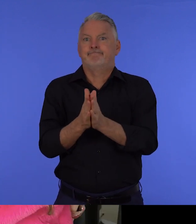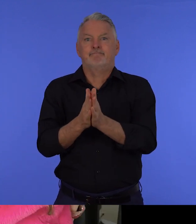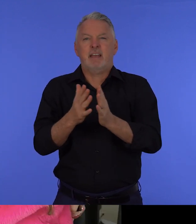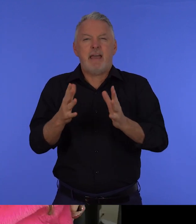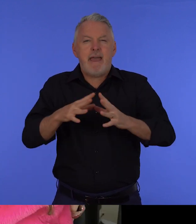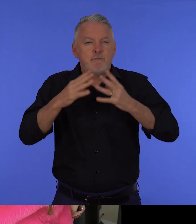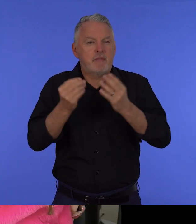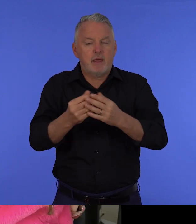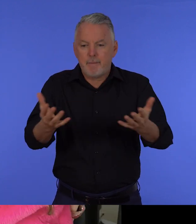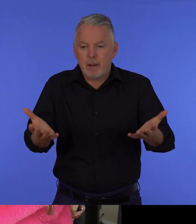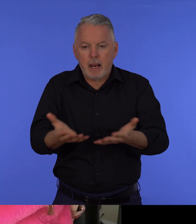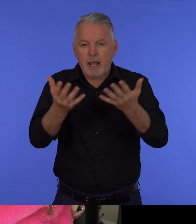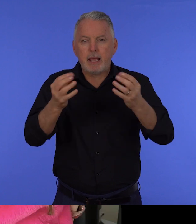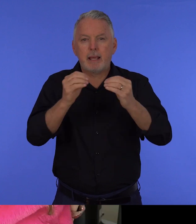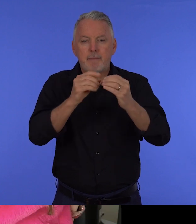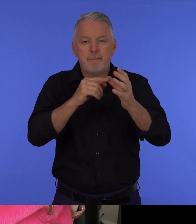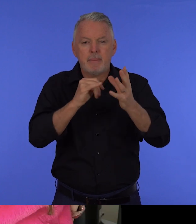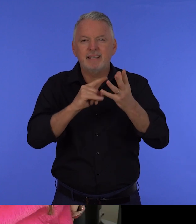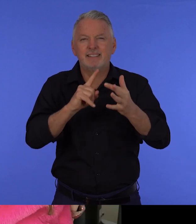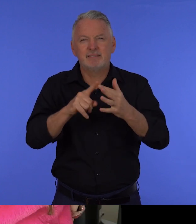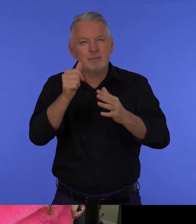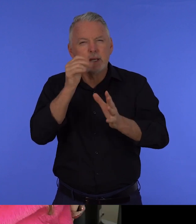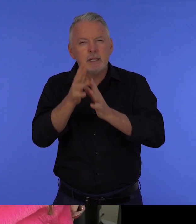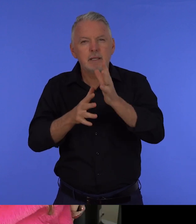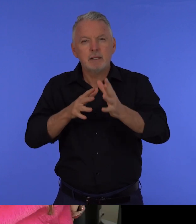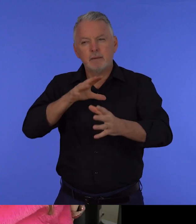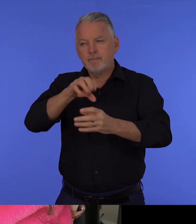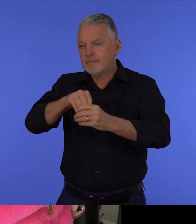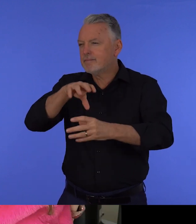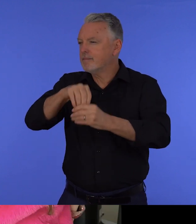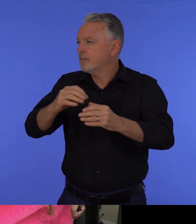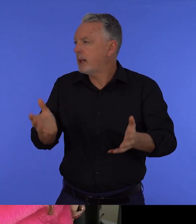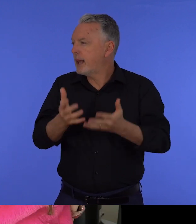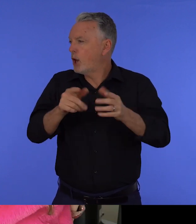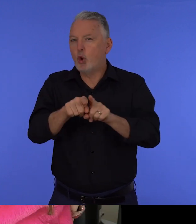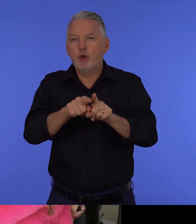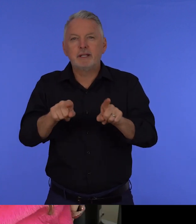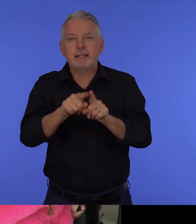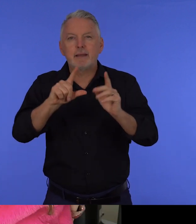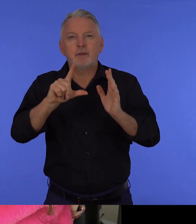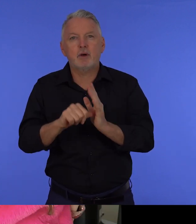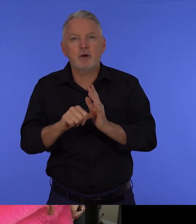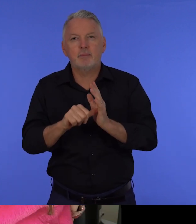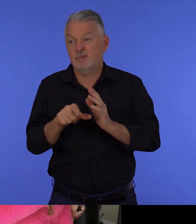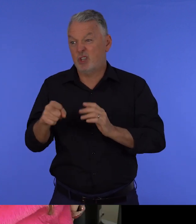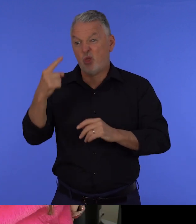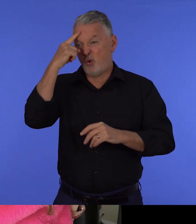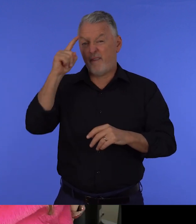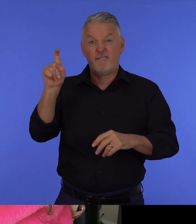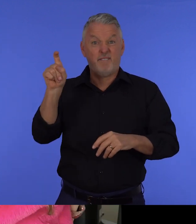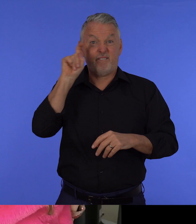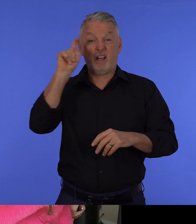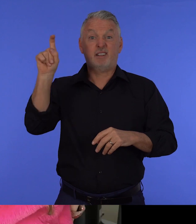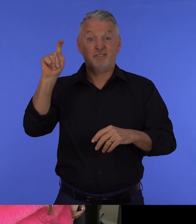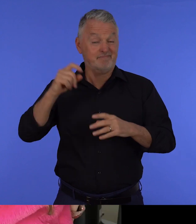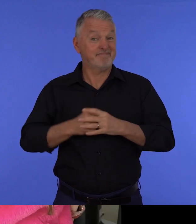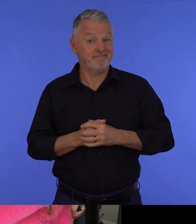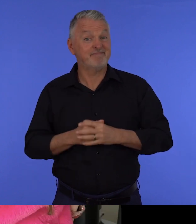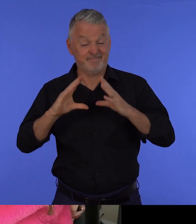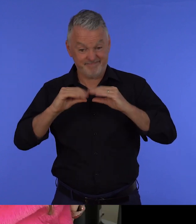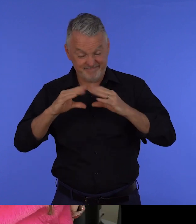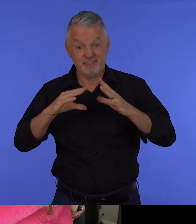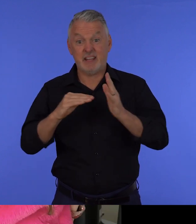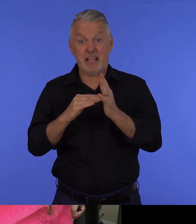she absolutely loved it. She was in her element. It was all play-based. So it was just, as far as she was concerned, it was